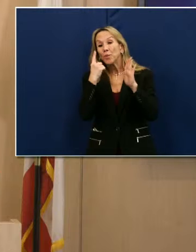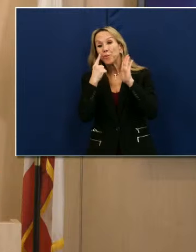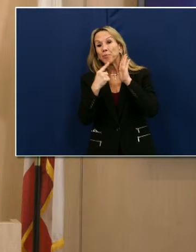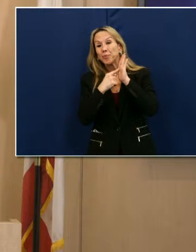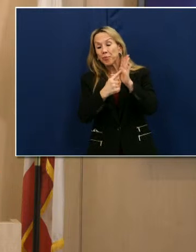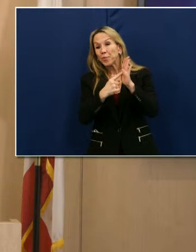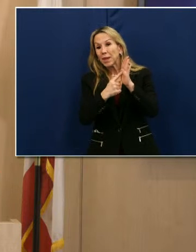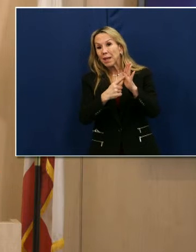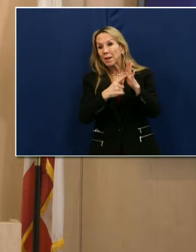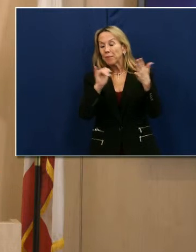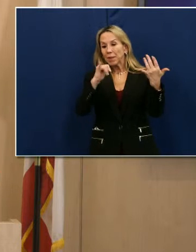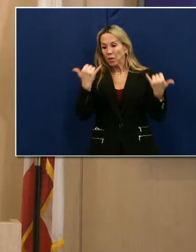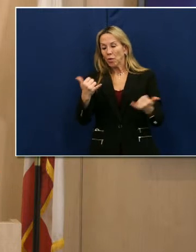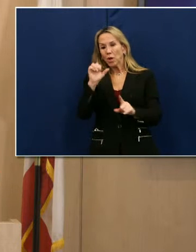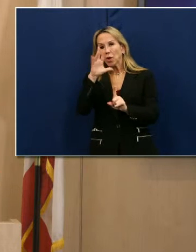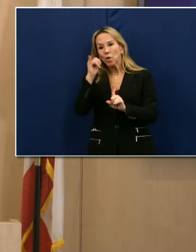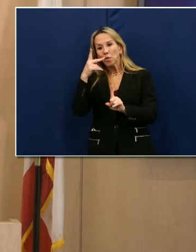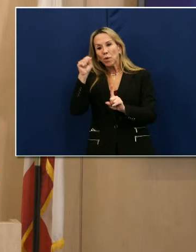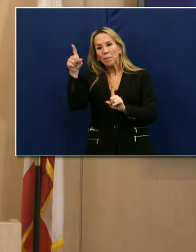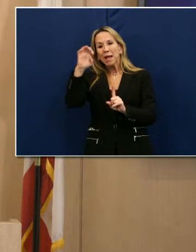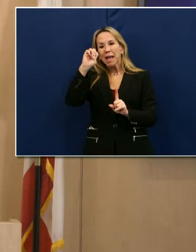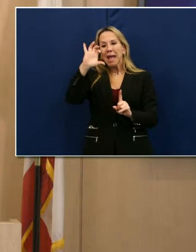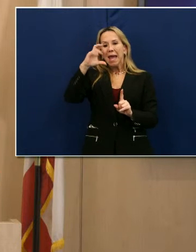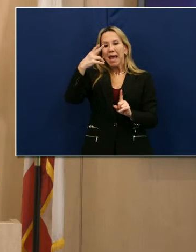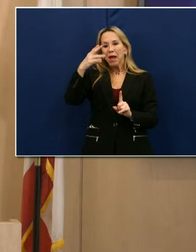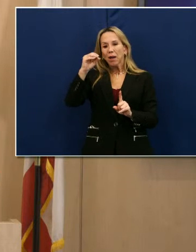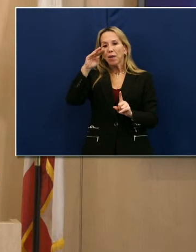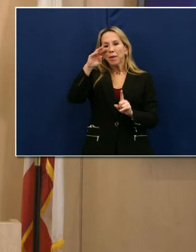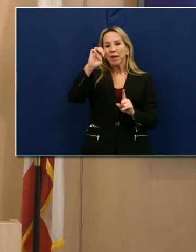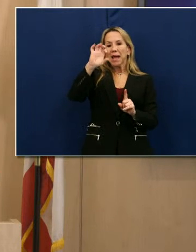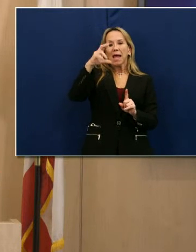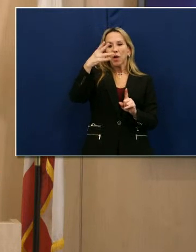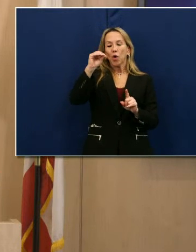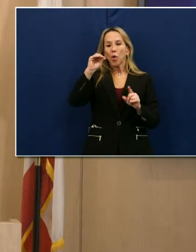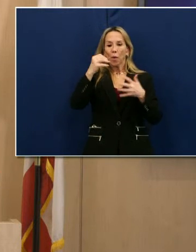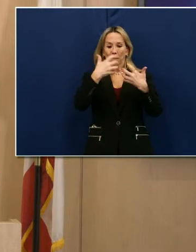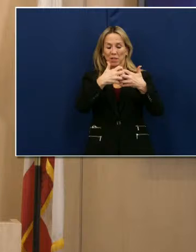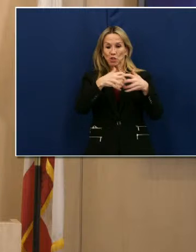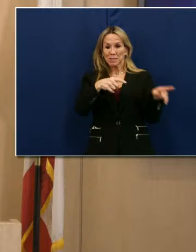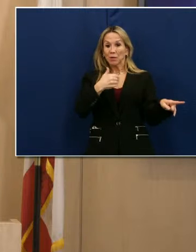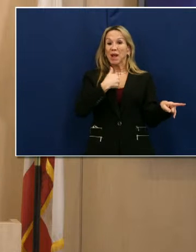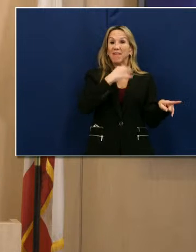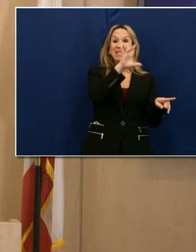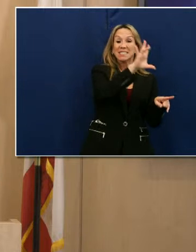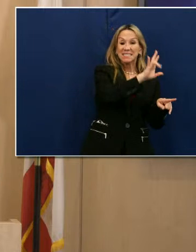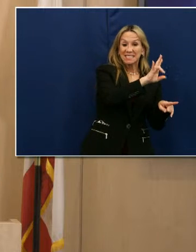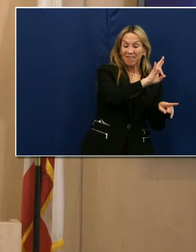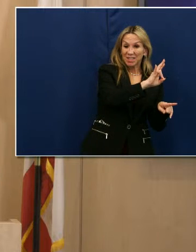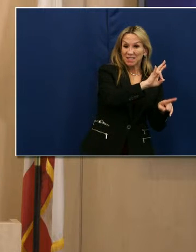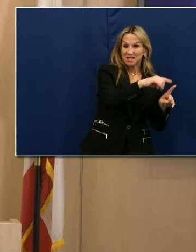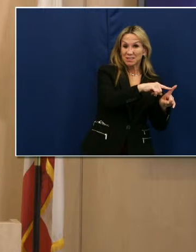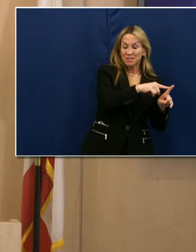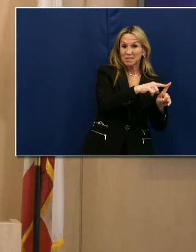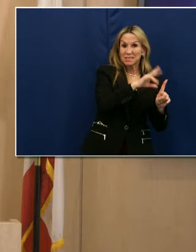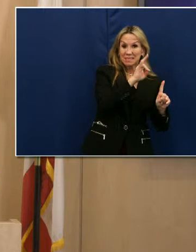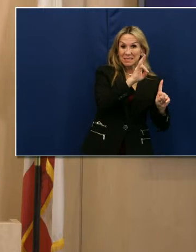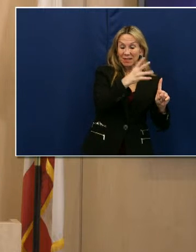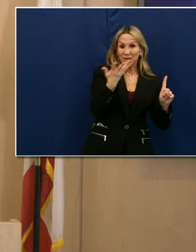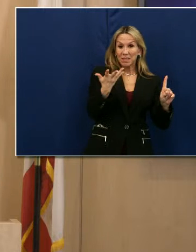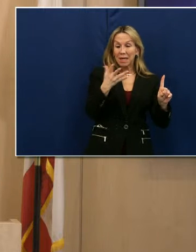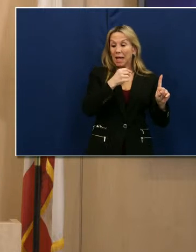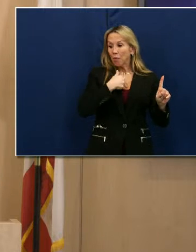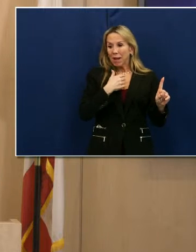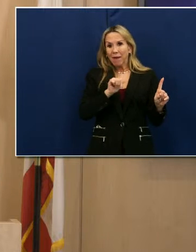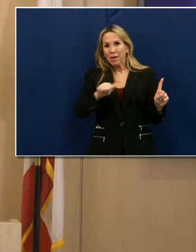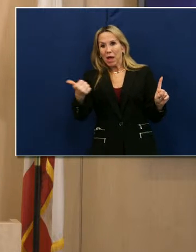ECMO. Today at Scripps, we have 8 ECMO machines and 7 are in use. Well, if we end up with 2 or 3 patients that could be on ECMO,